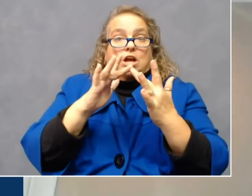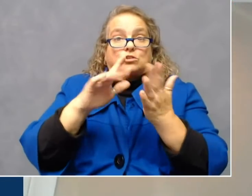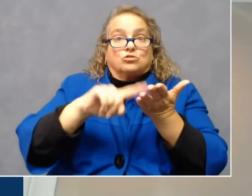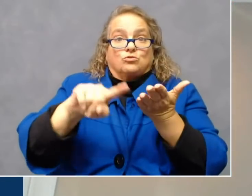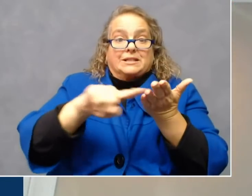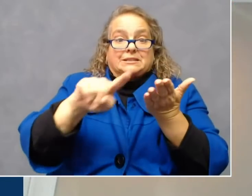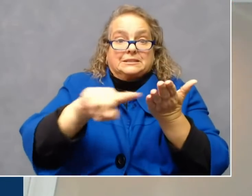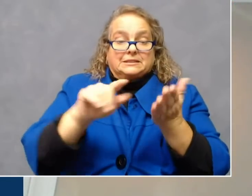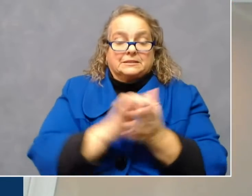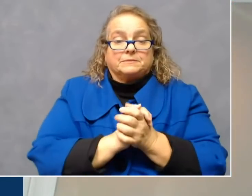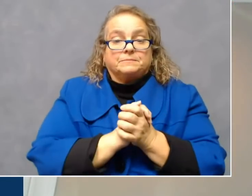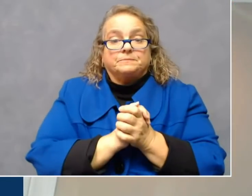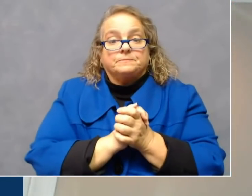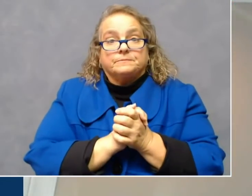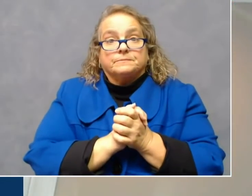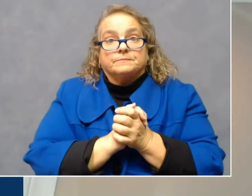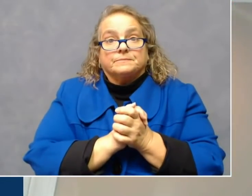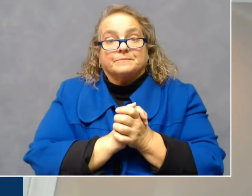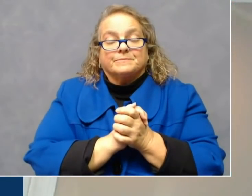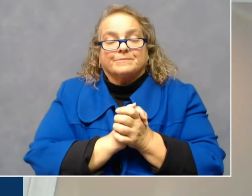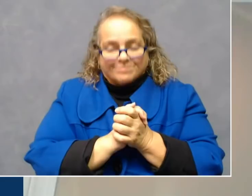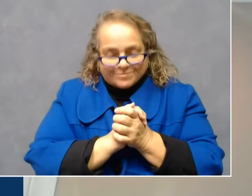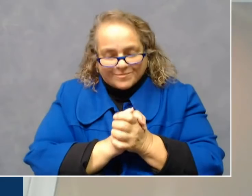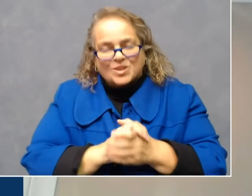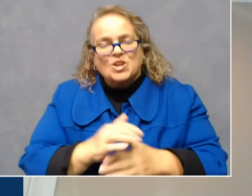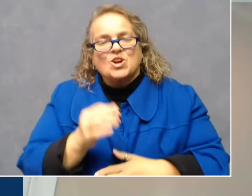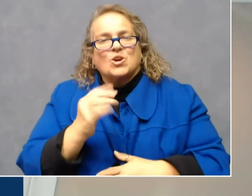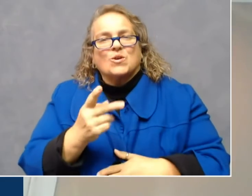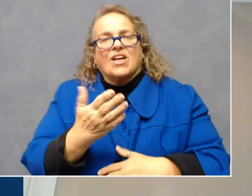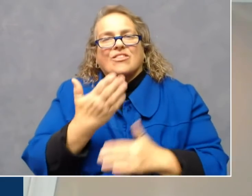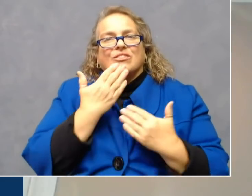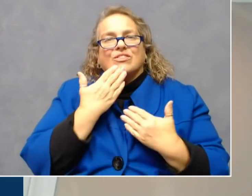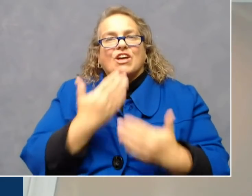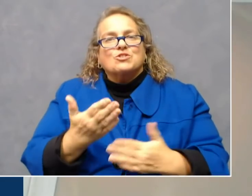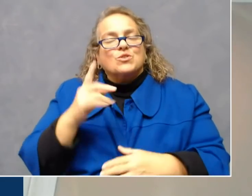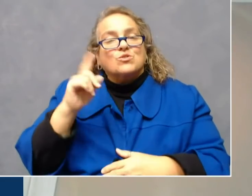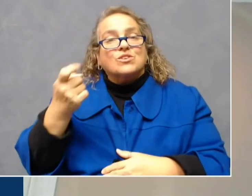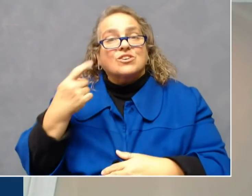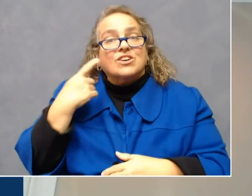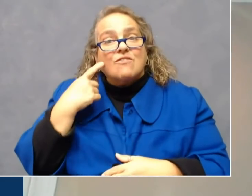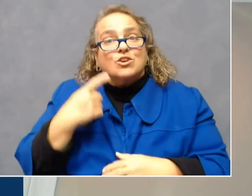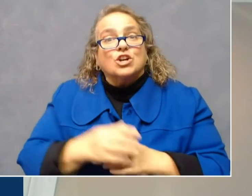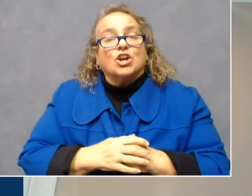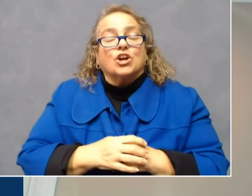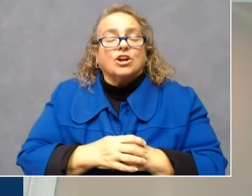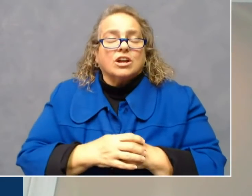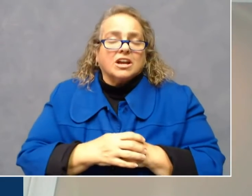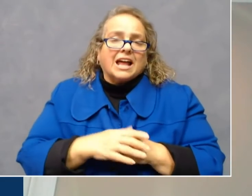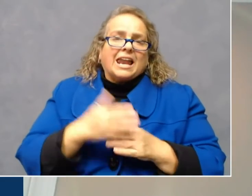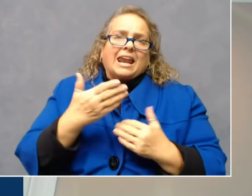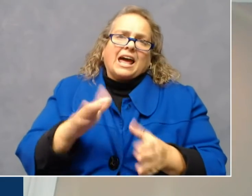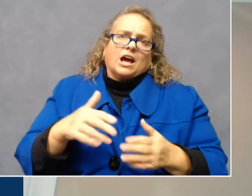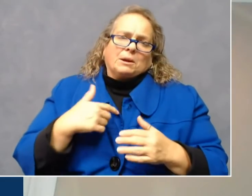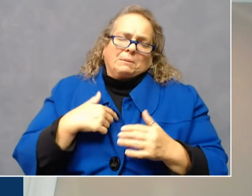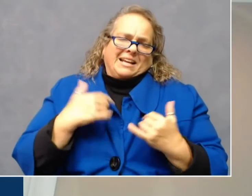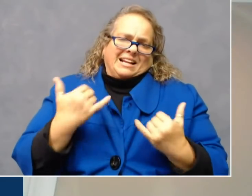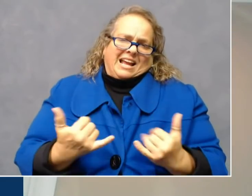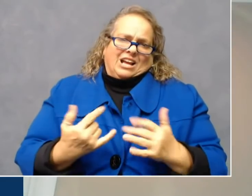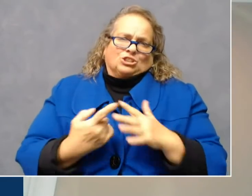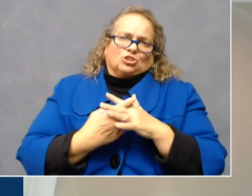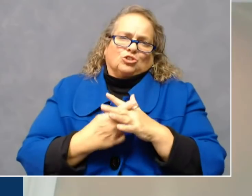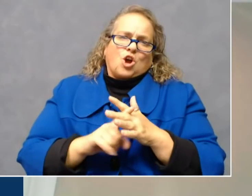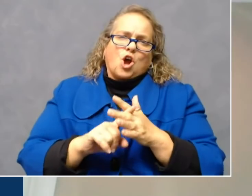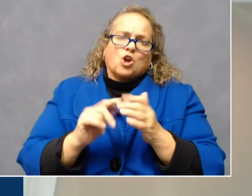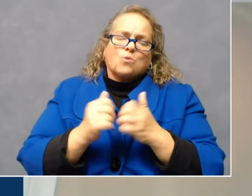Well, thank you, Governor. Let me just start out with a brief overview of contact tracing and what it